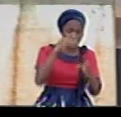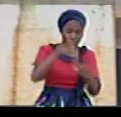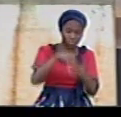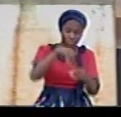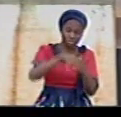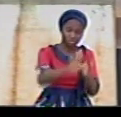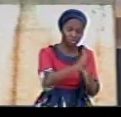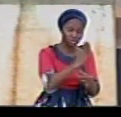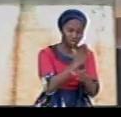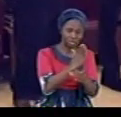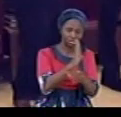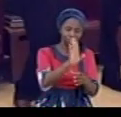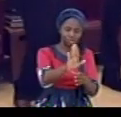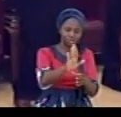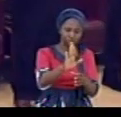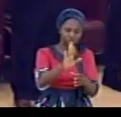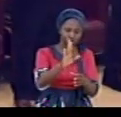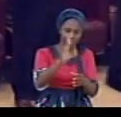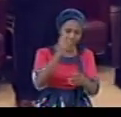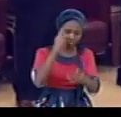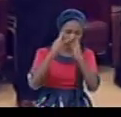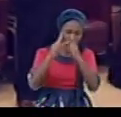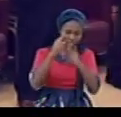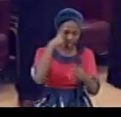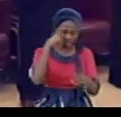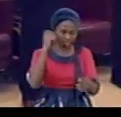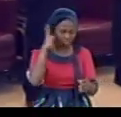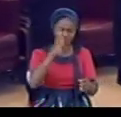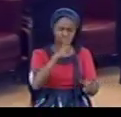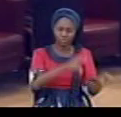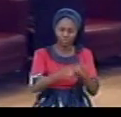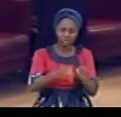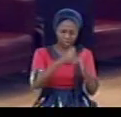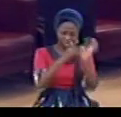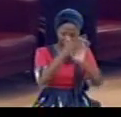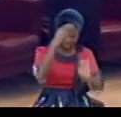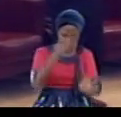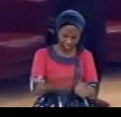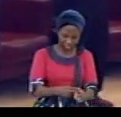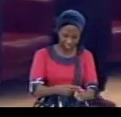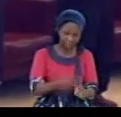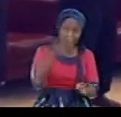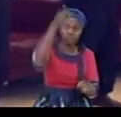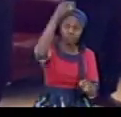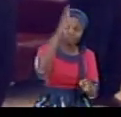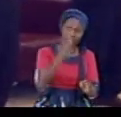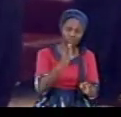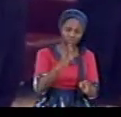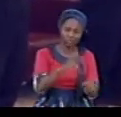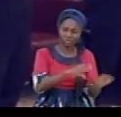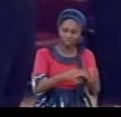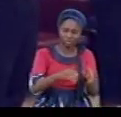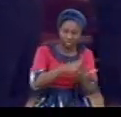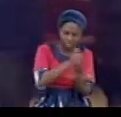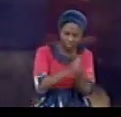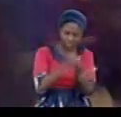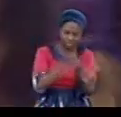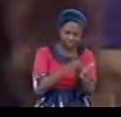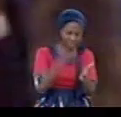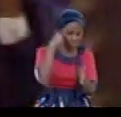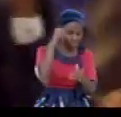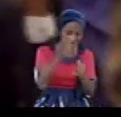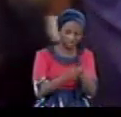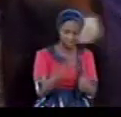dream will be fulfilled. Lord, confirm it for everyone. In